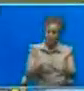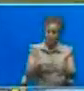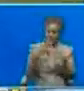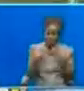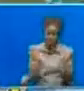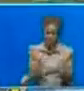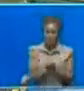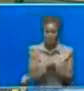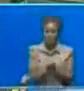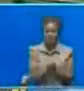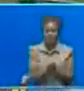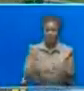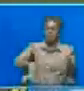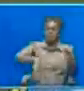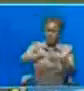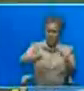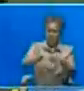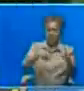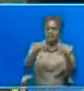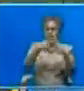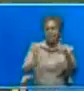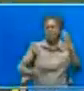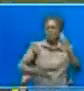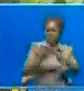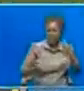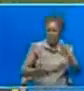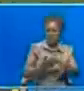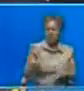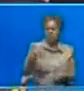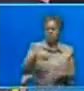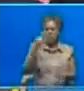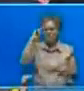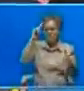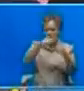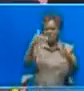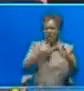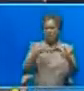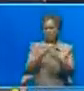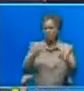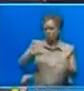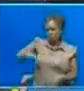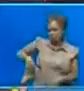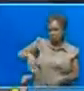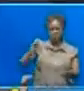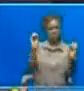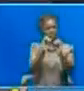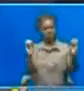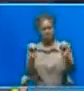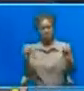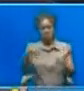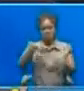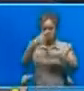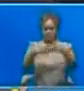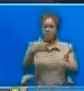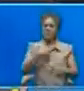over. Mm-hmm. The league should start as quickly as possible. We don't intend to prolong the league. We are in the